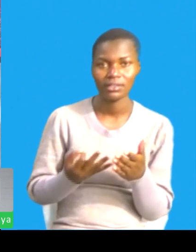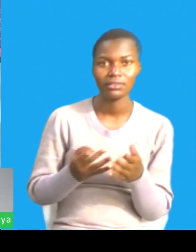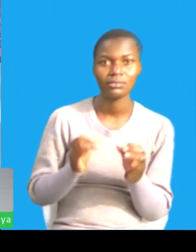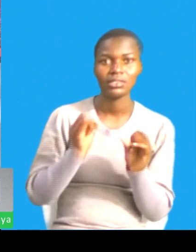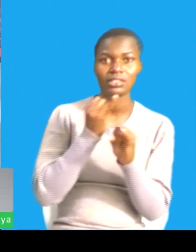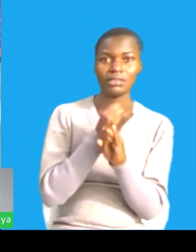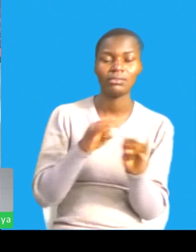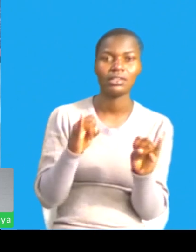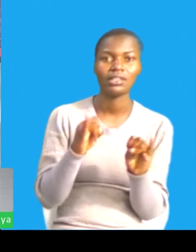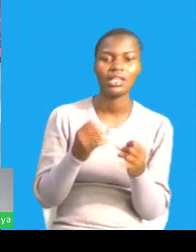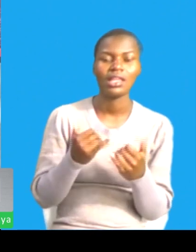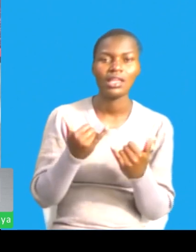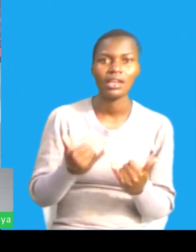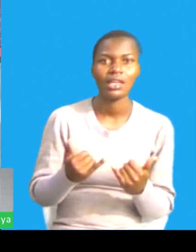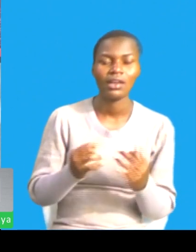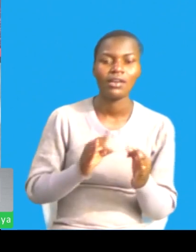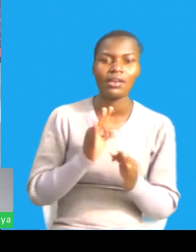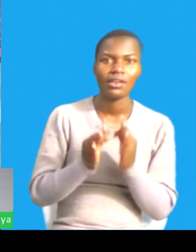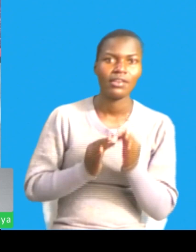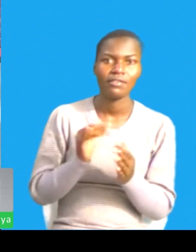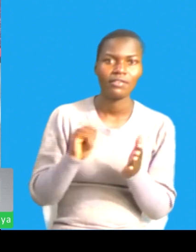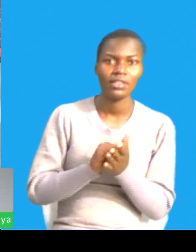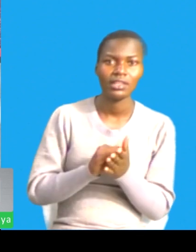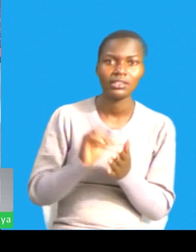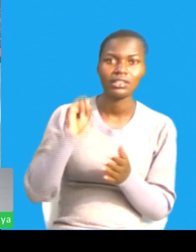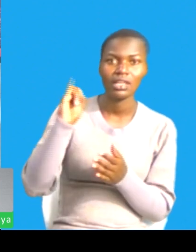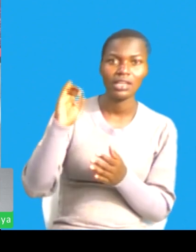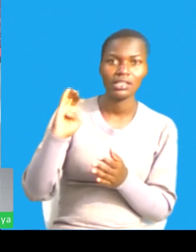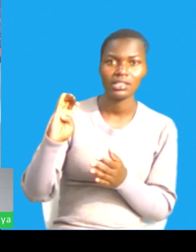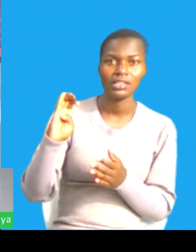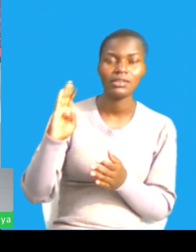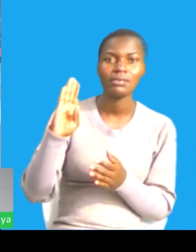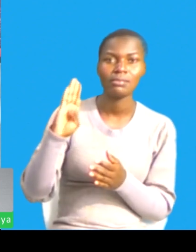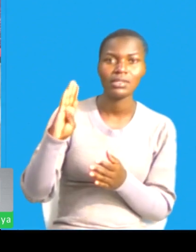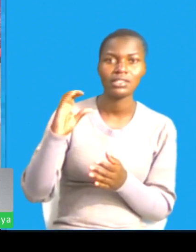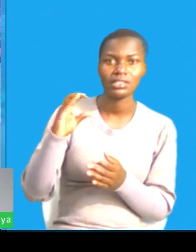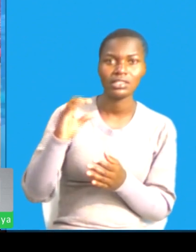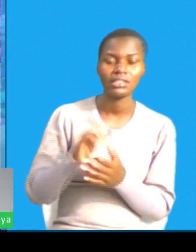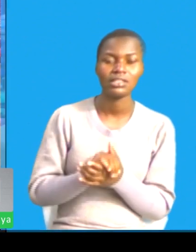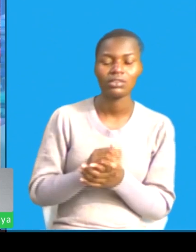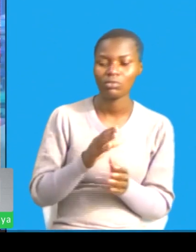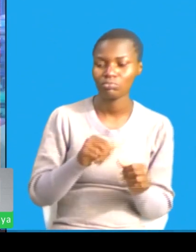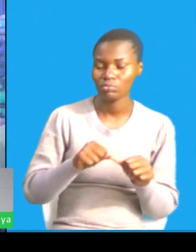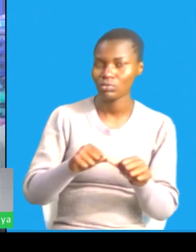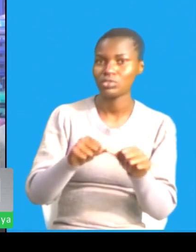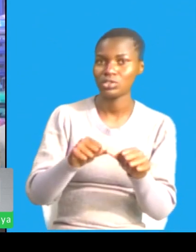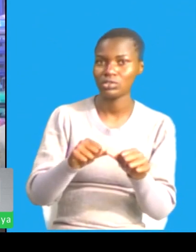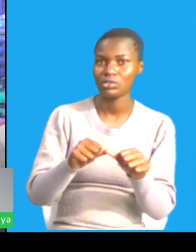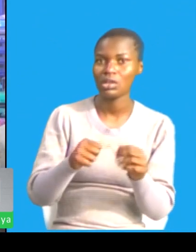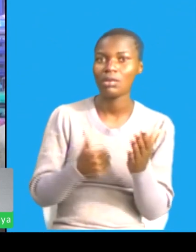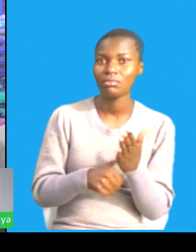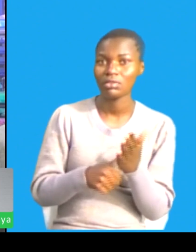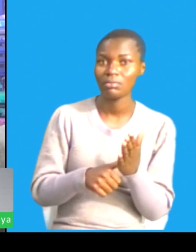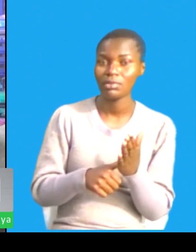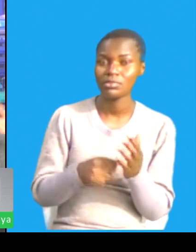independent. Now, if that IEBC selection panel goes on like that, are you seeing problems in 2027?